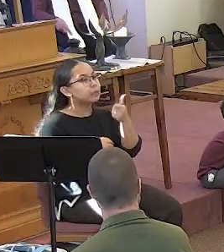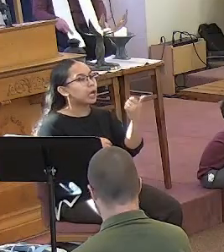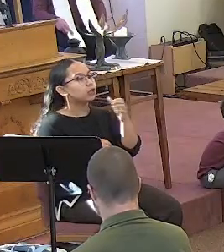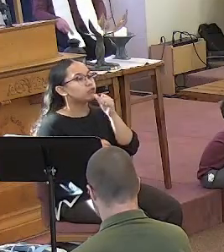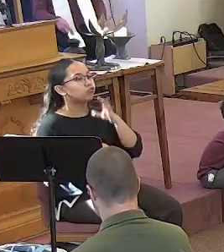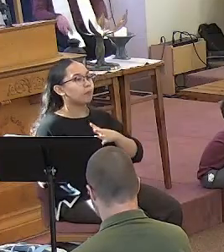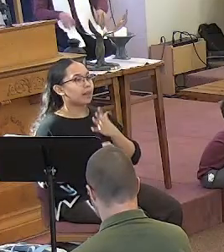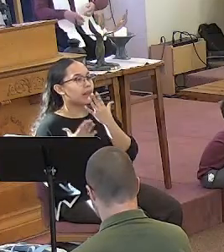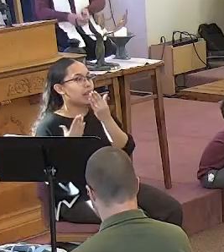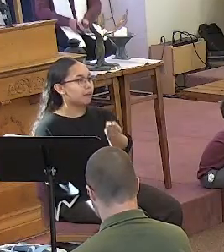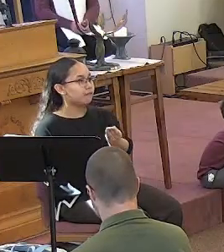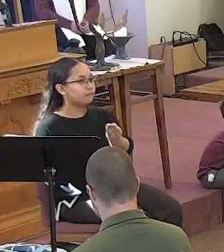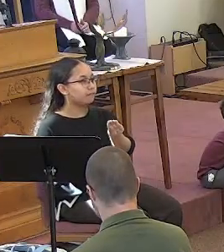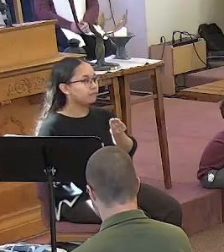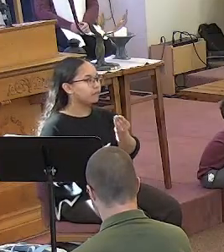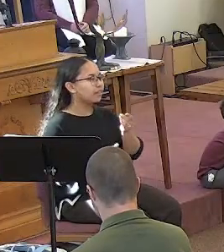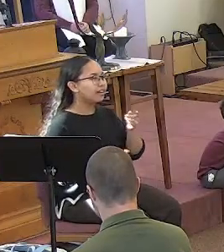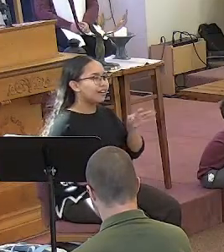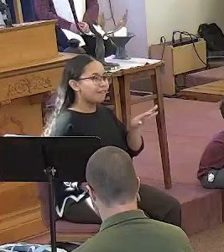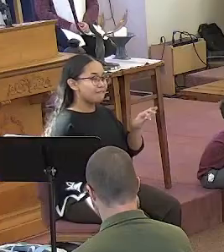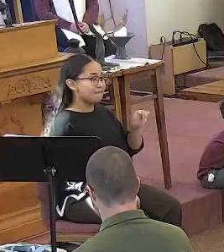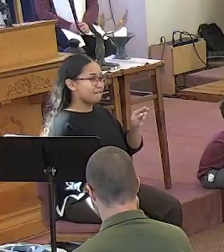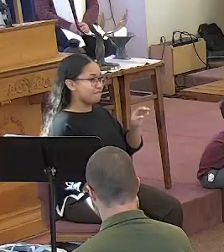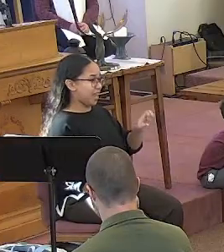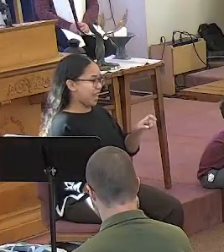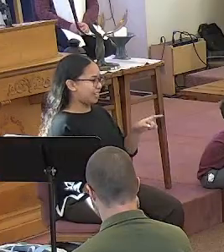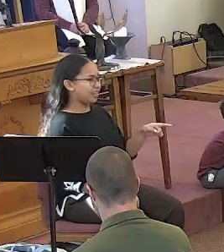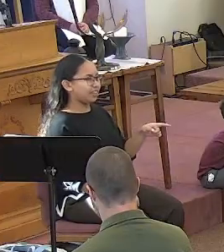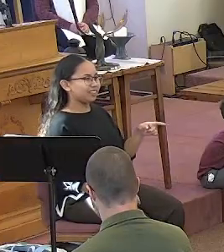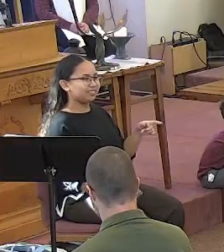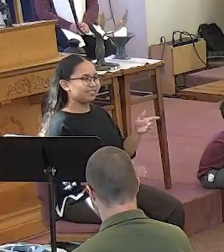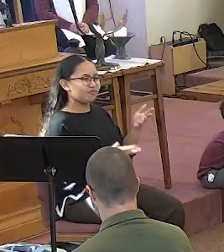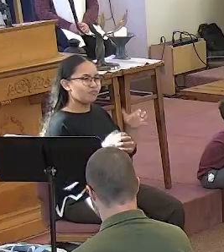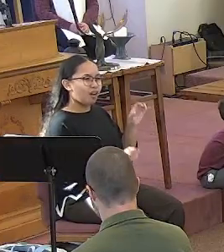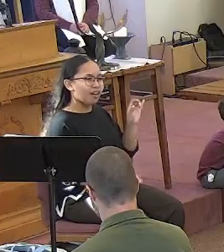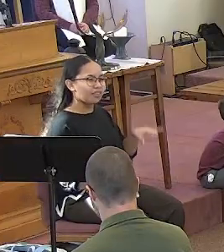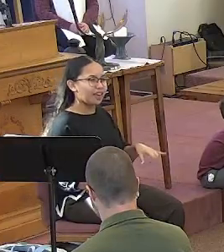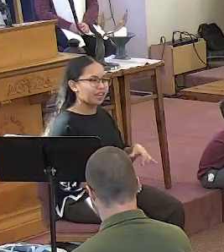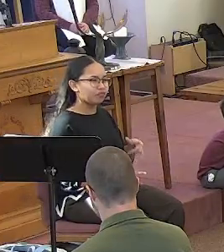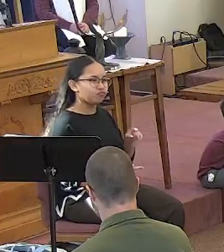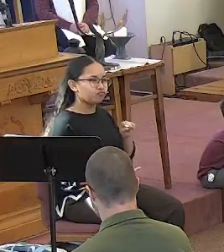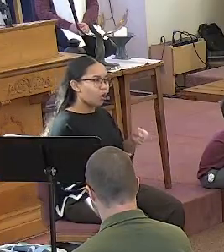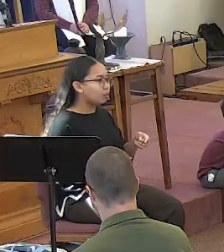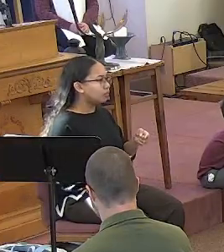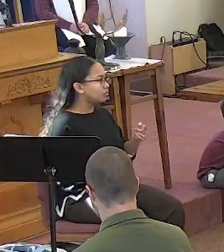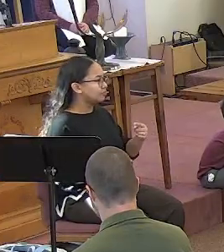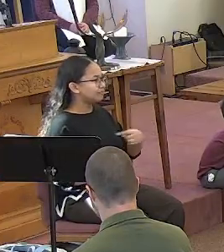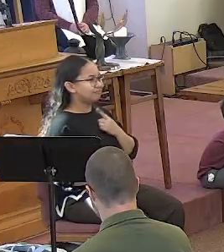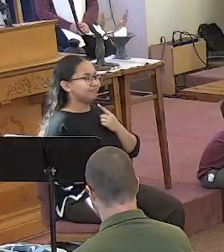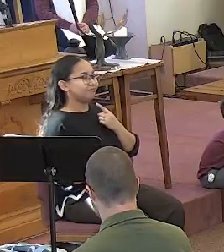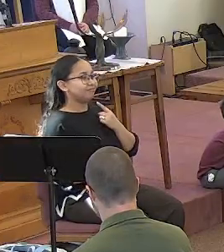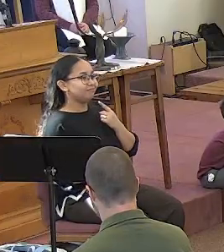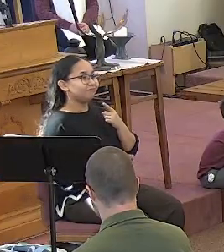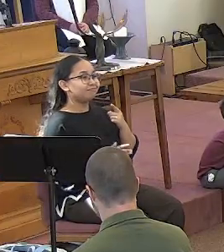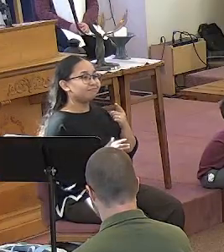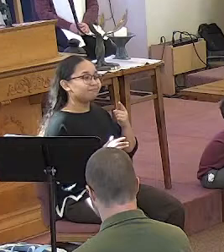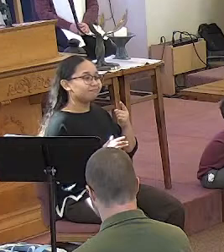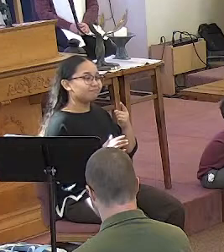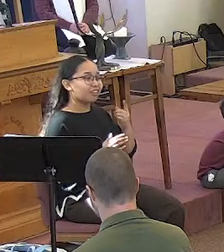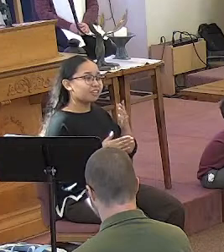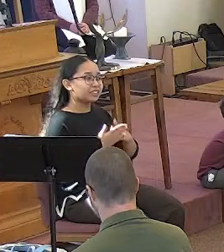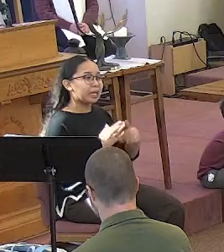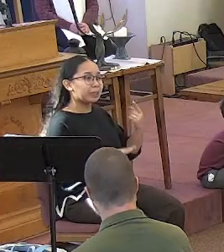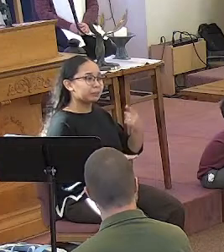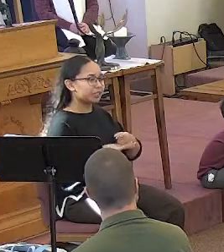when people won't let you belong. It hurts when people don't want you around. Some days, Fanny felt angry about it.